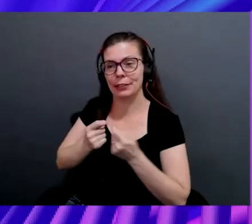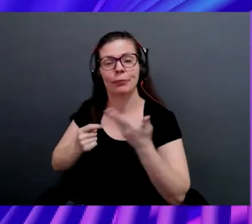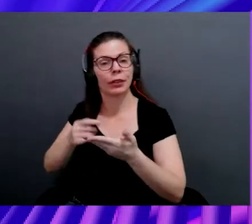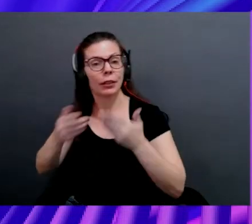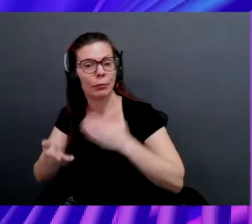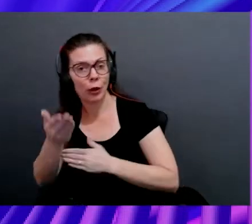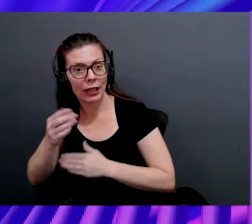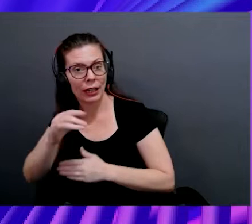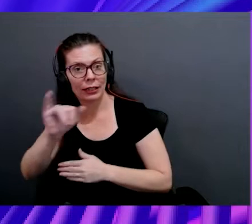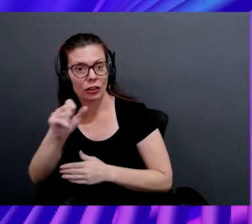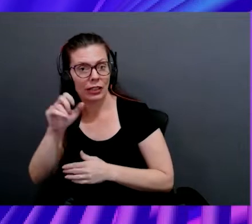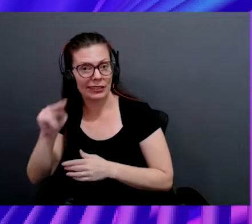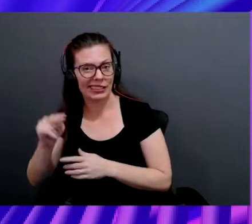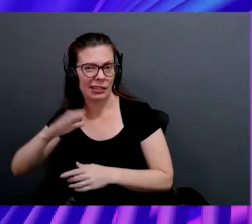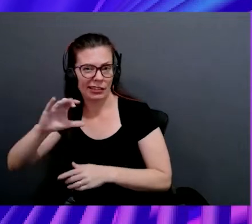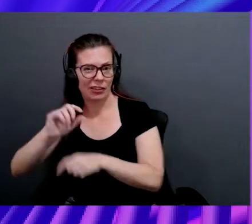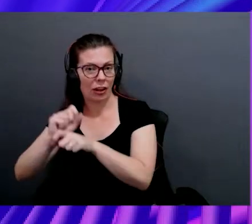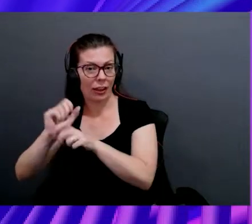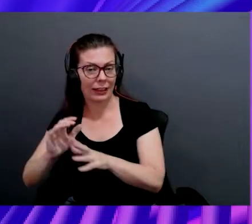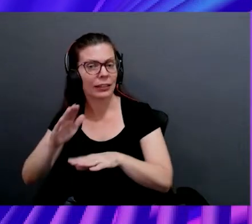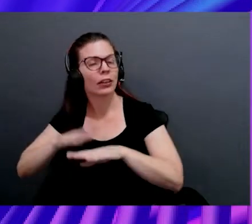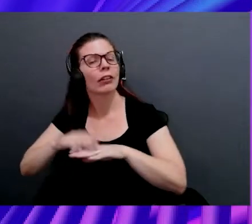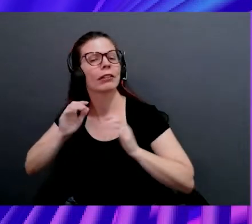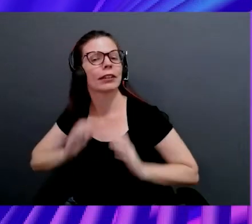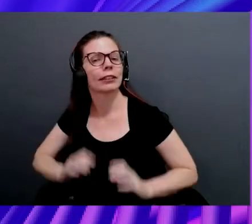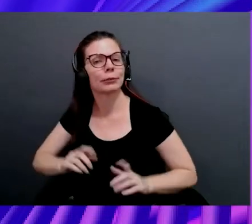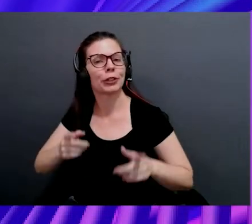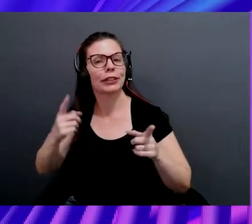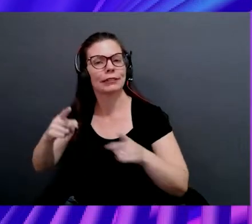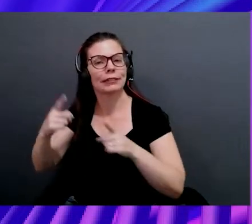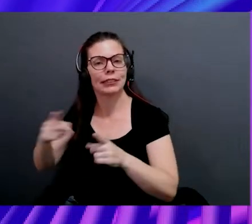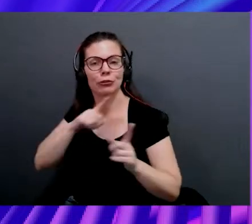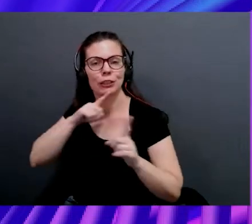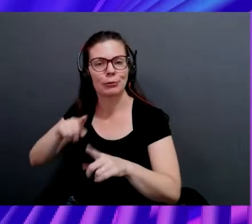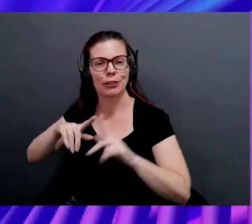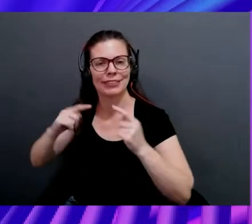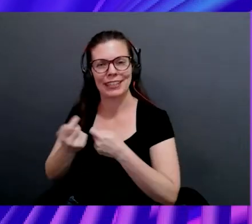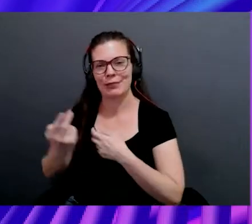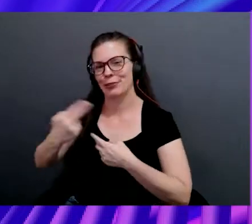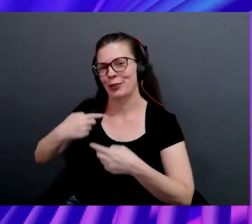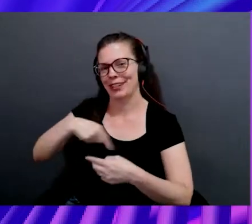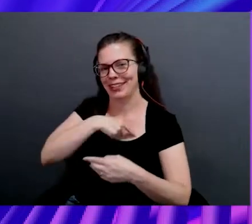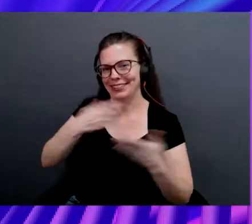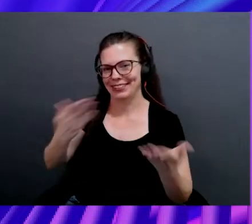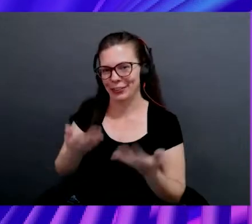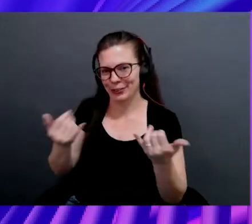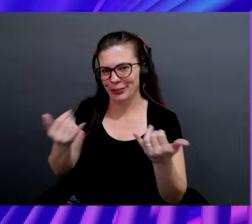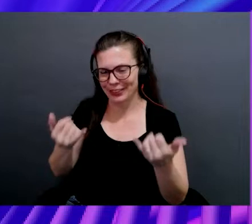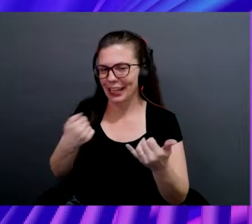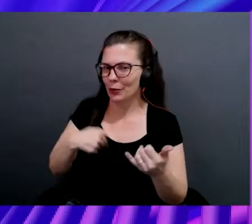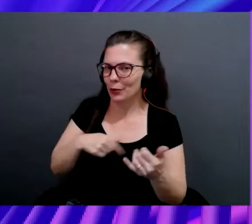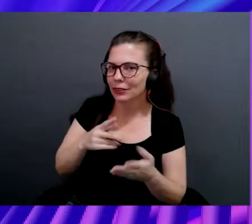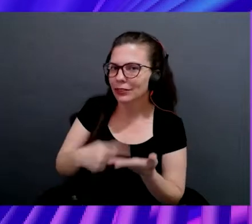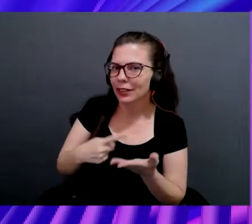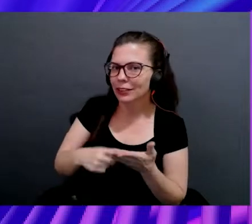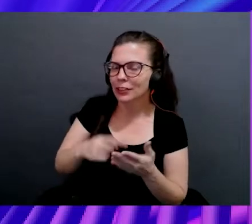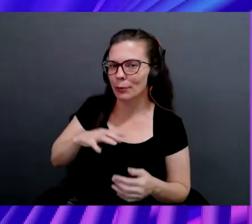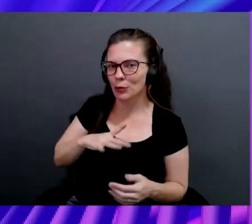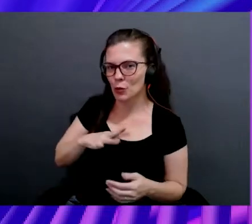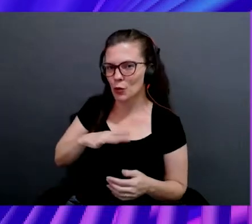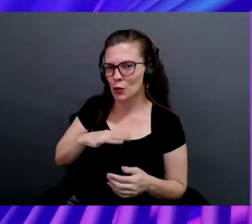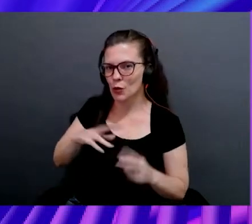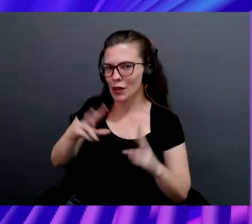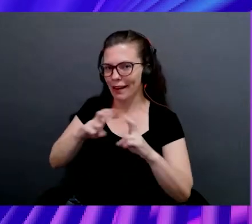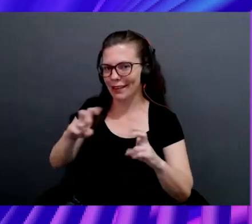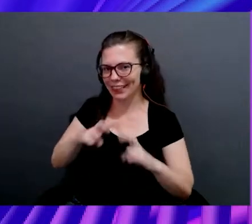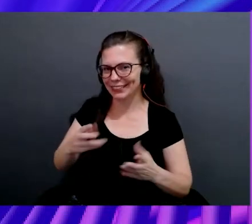of mine on the Customer Incident Response Team, joins us. We're going to talk about some cool analytics stuff, some